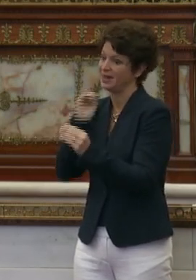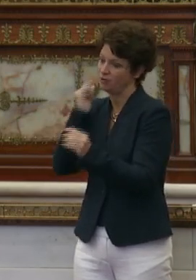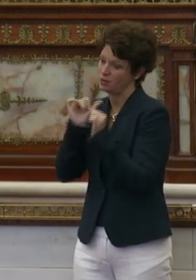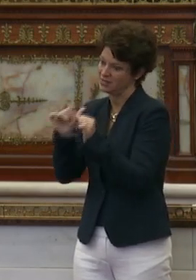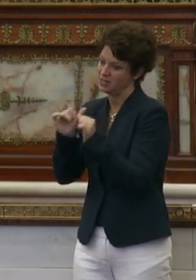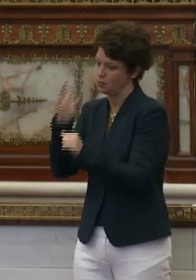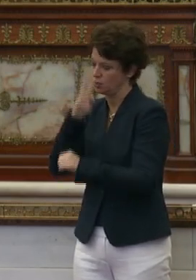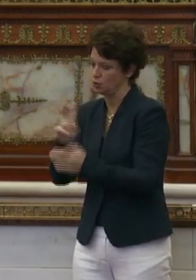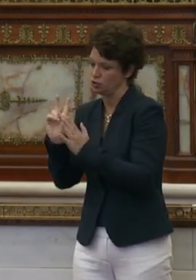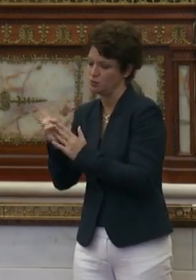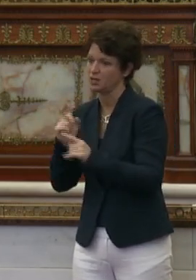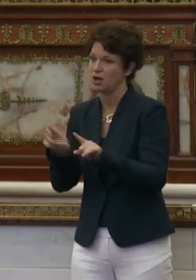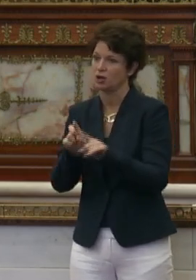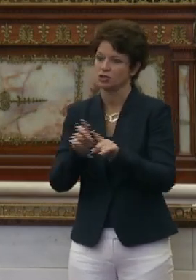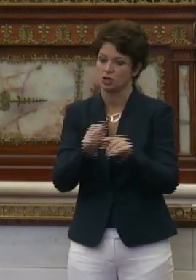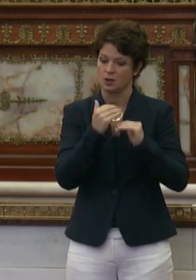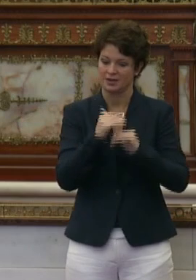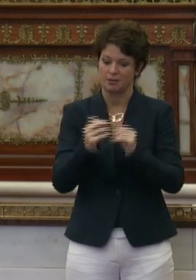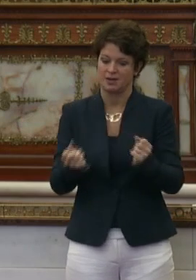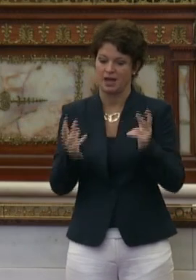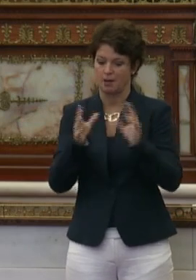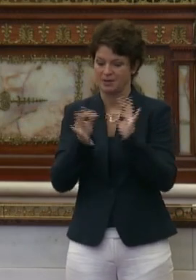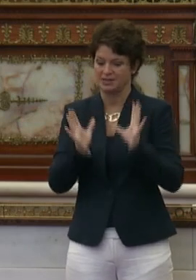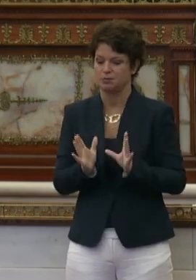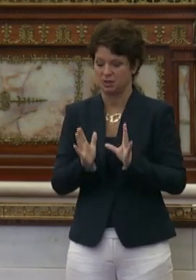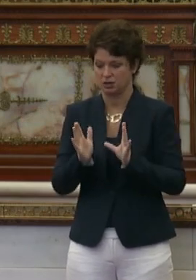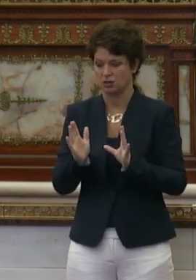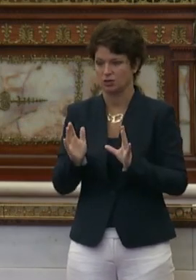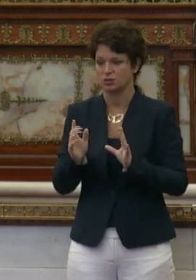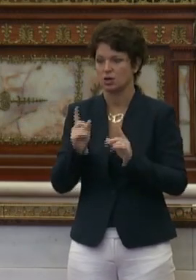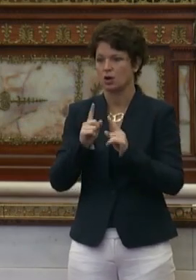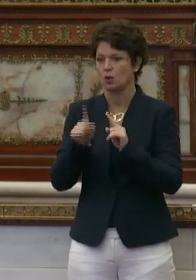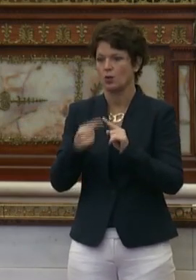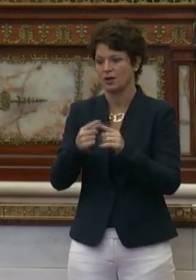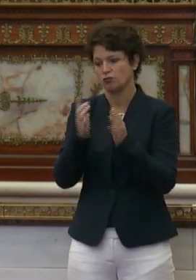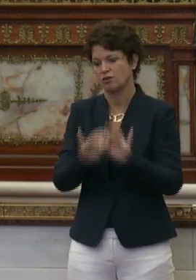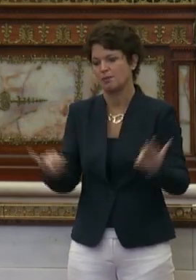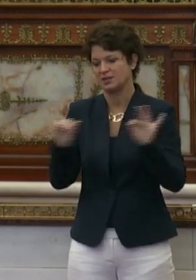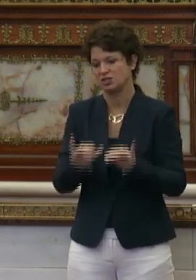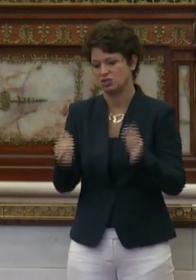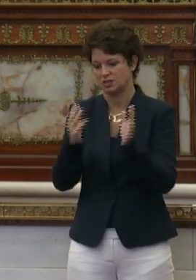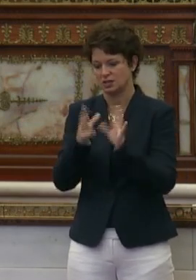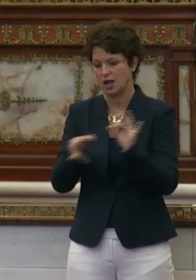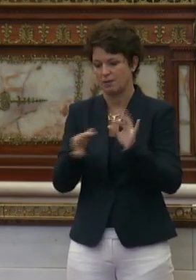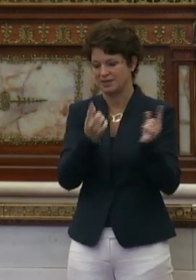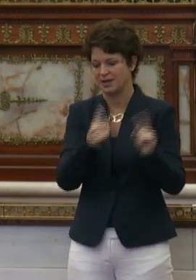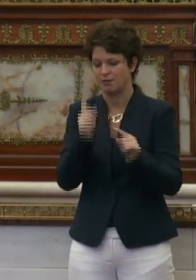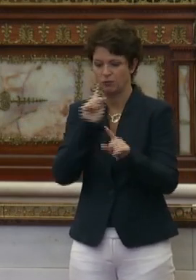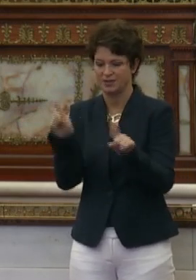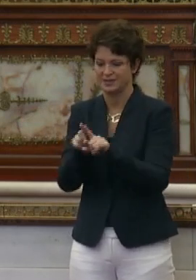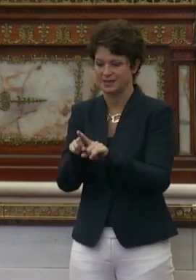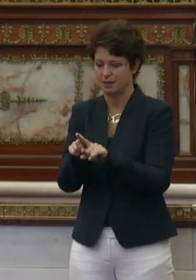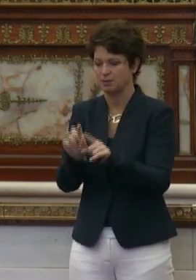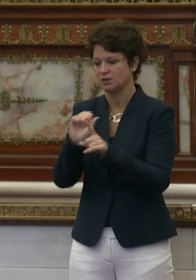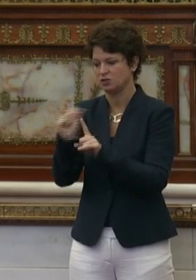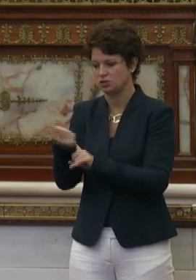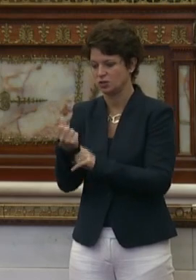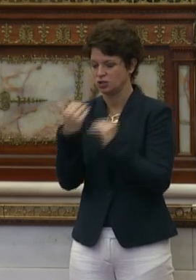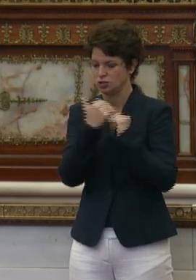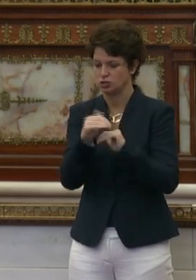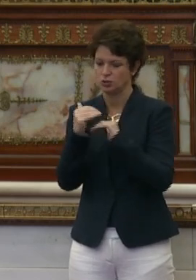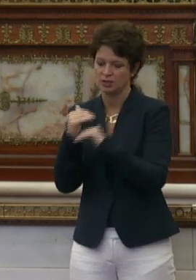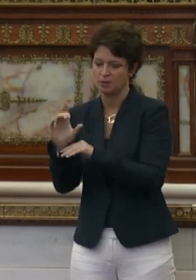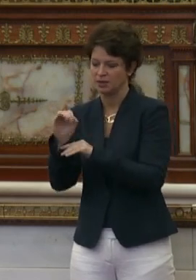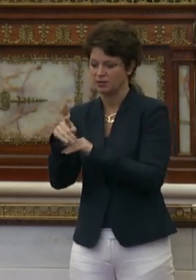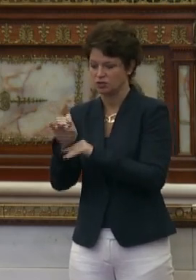also reserve the right to limit the number of speakers where repetitious comments are being made in the same matter and to limit the scope of the testimony